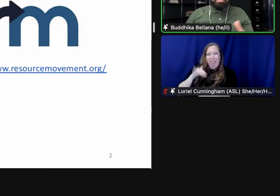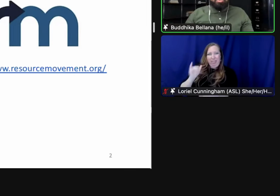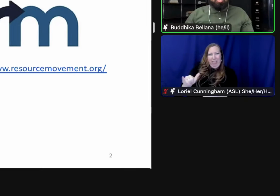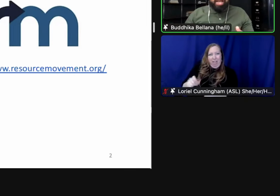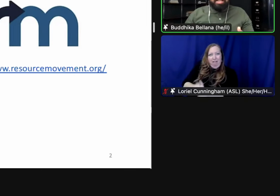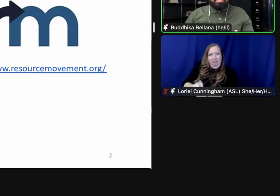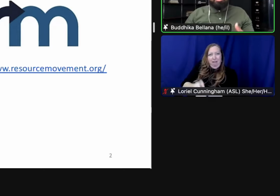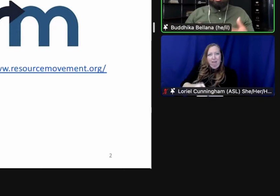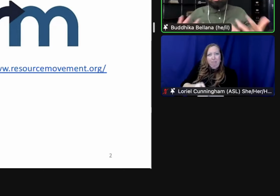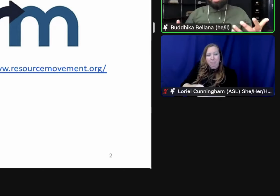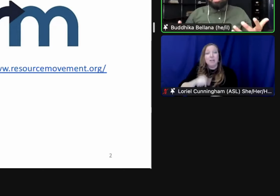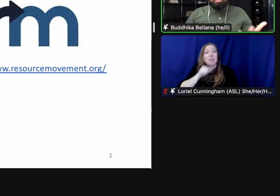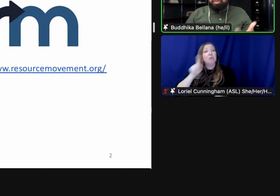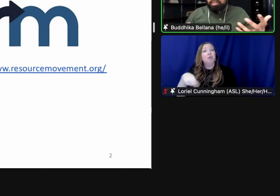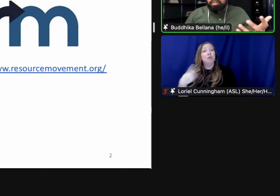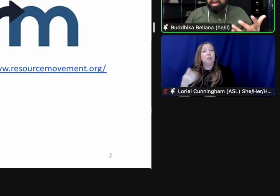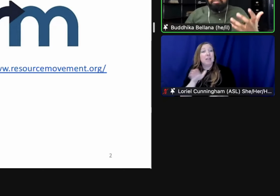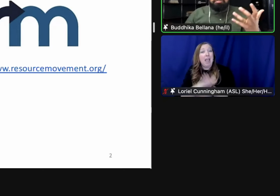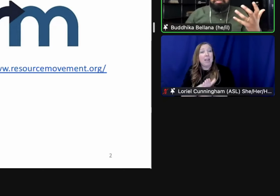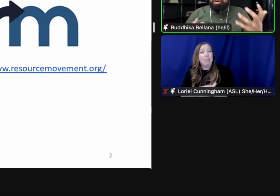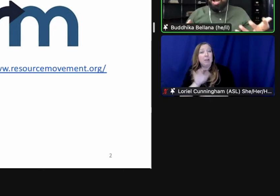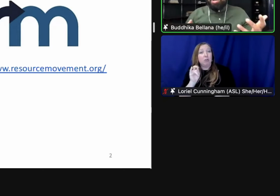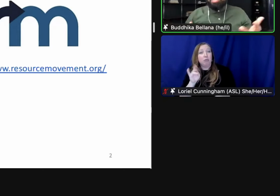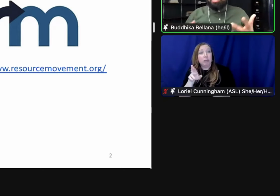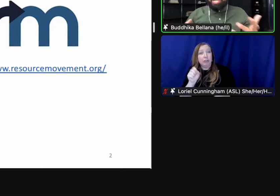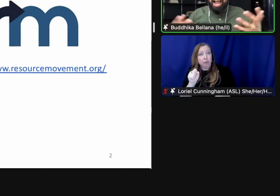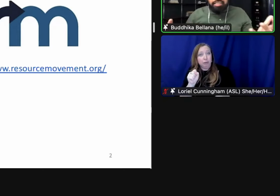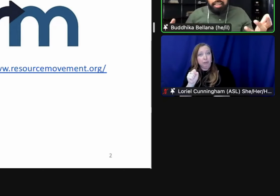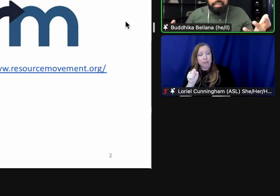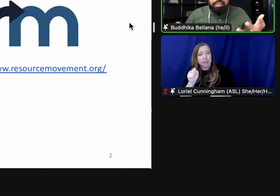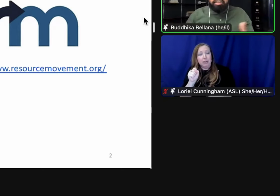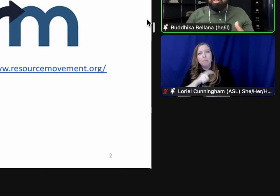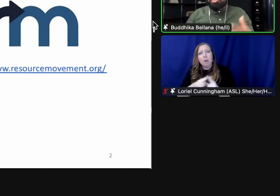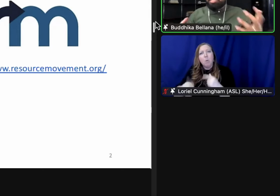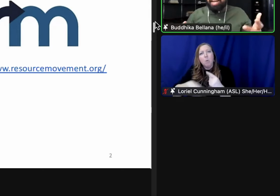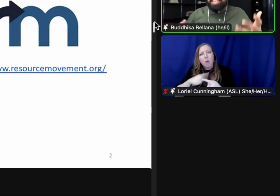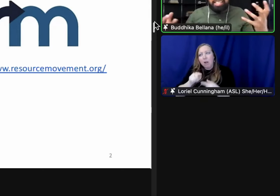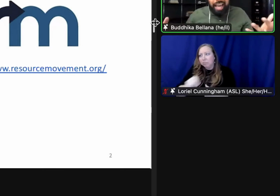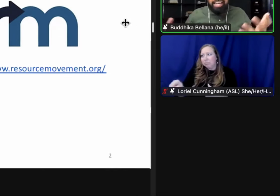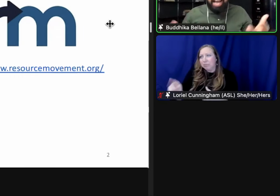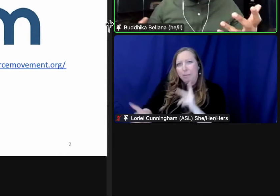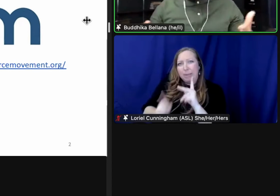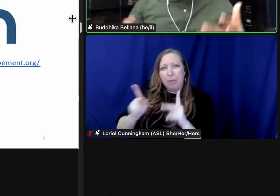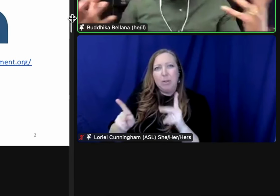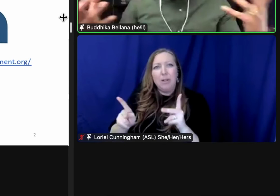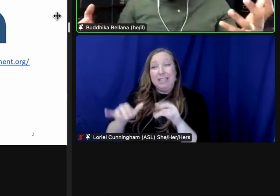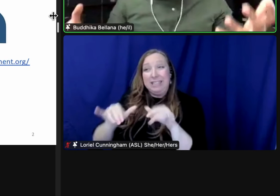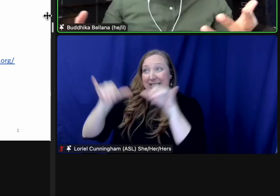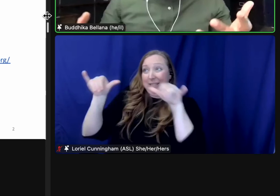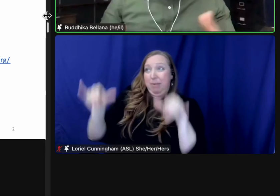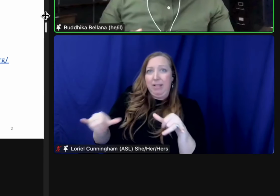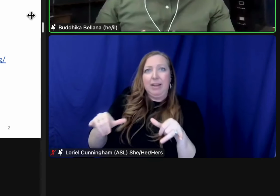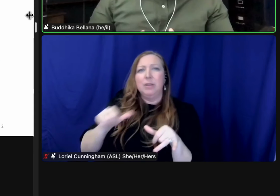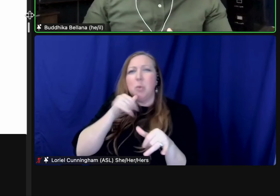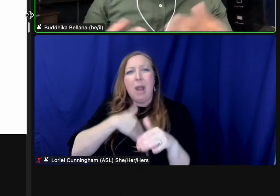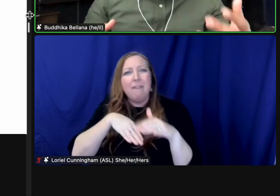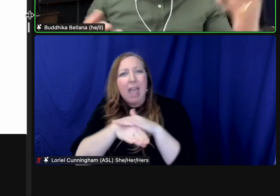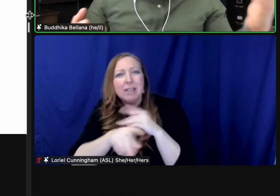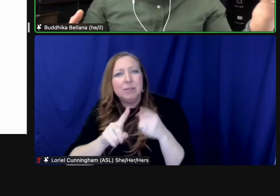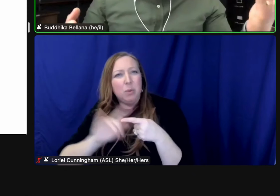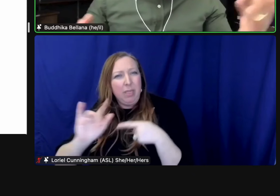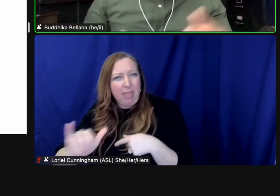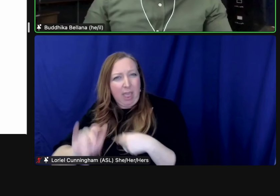but when certain people are not given access or systematically lack access to this kind of financial stability, for